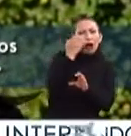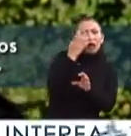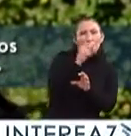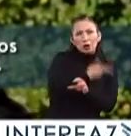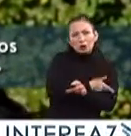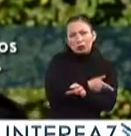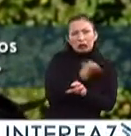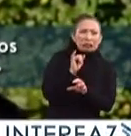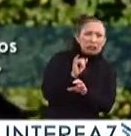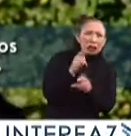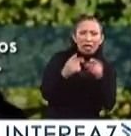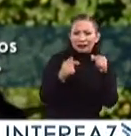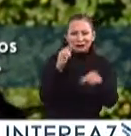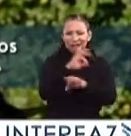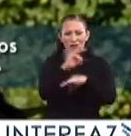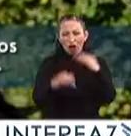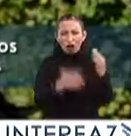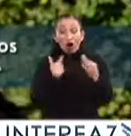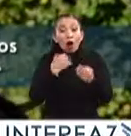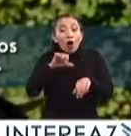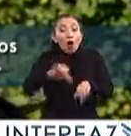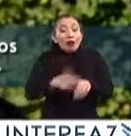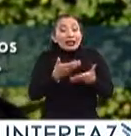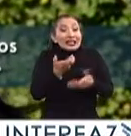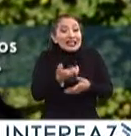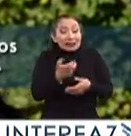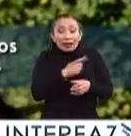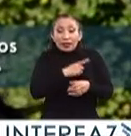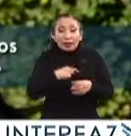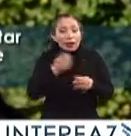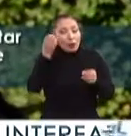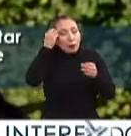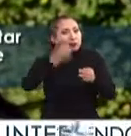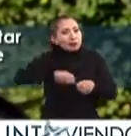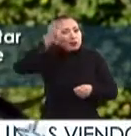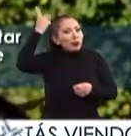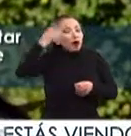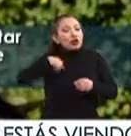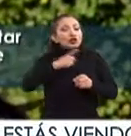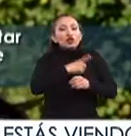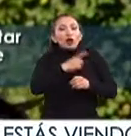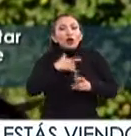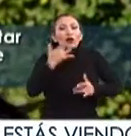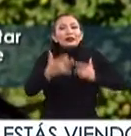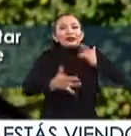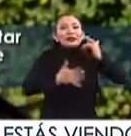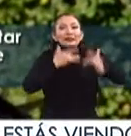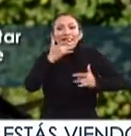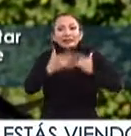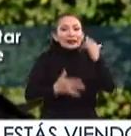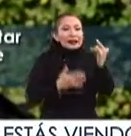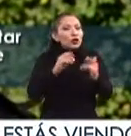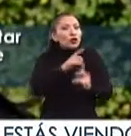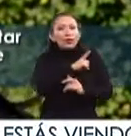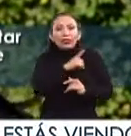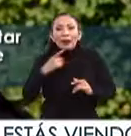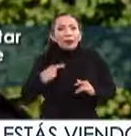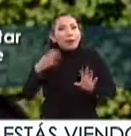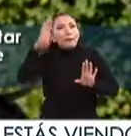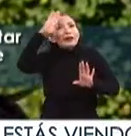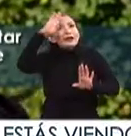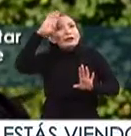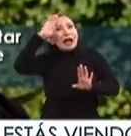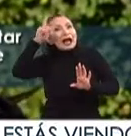smart enough? Why did I say that like that? And so we do judgments all day. And so in mindfulness, not only are we trying to